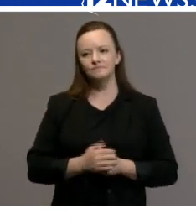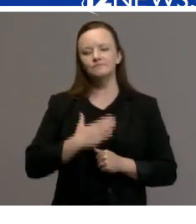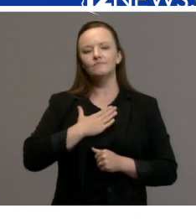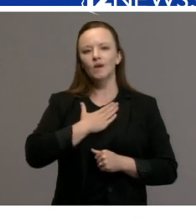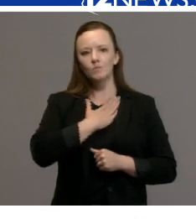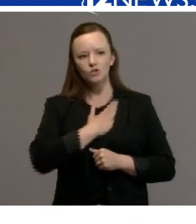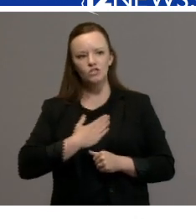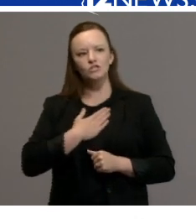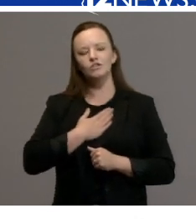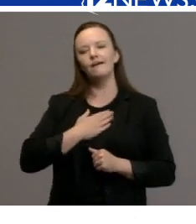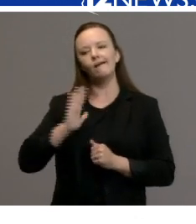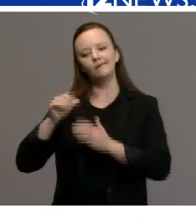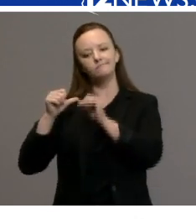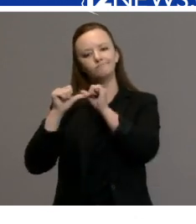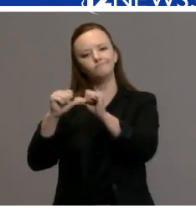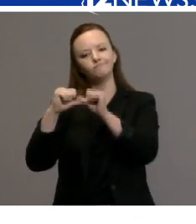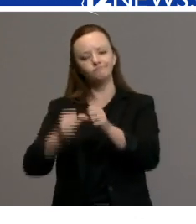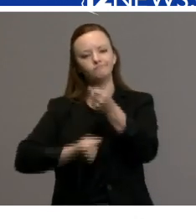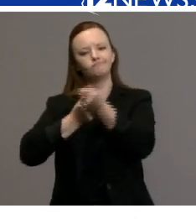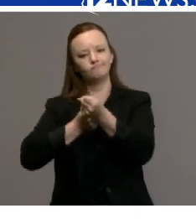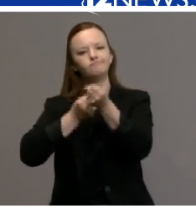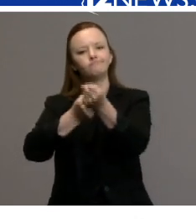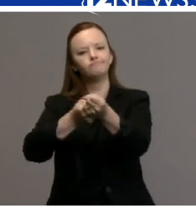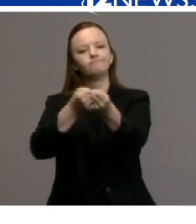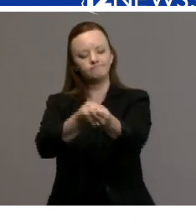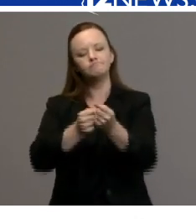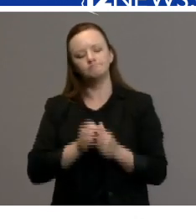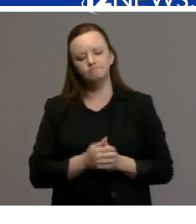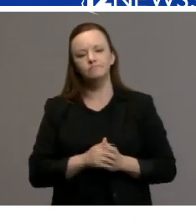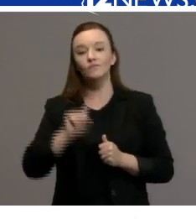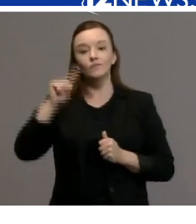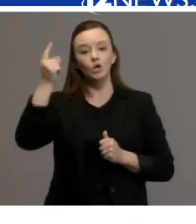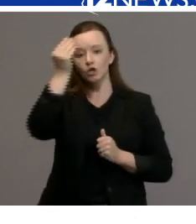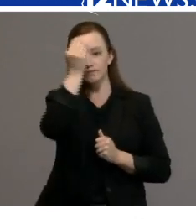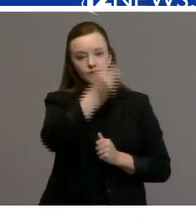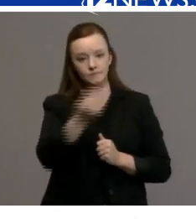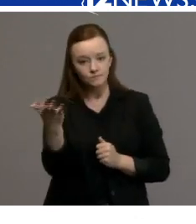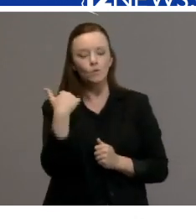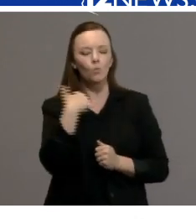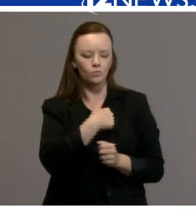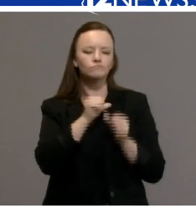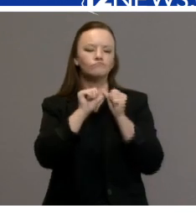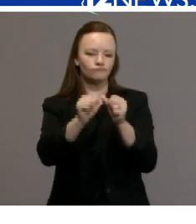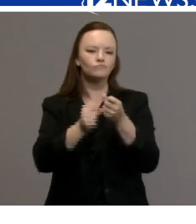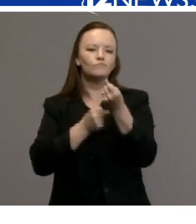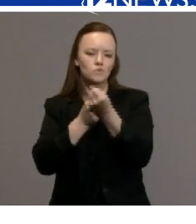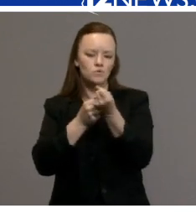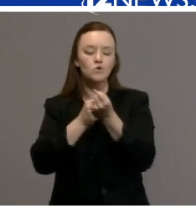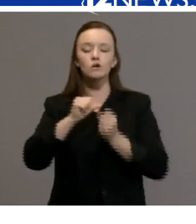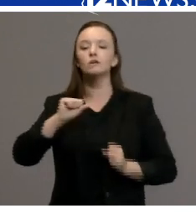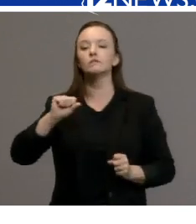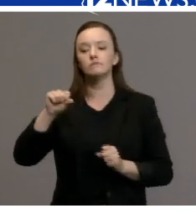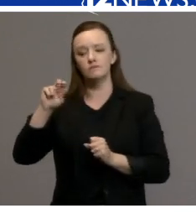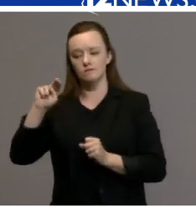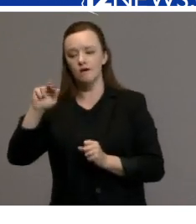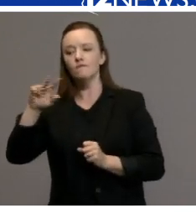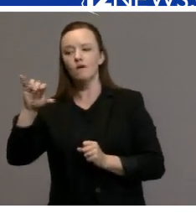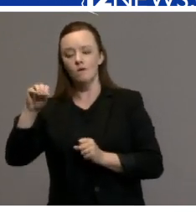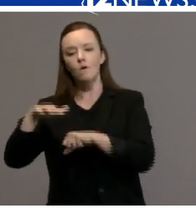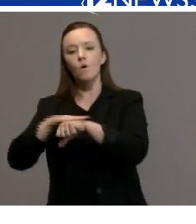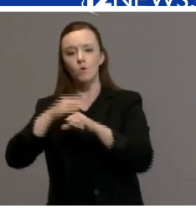I want to first say that we're continuing our efforts to support not just Navajo Nation, but all the tribes